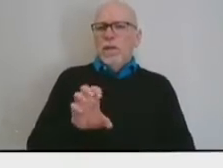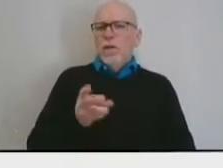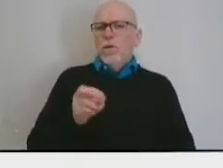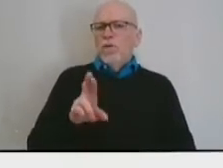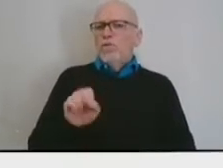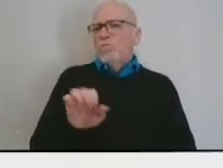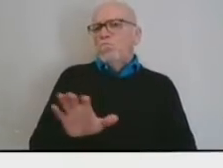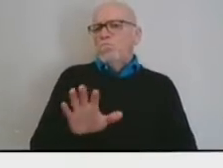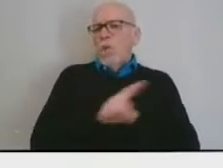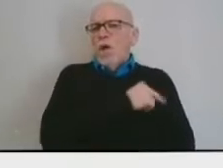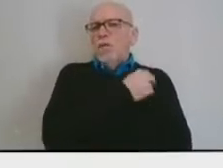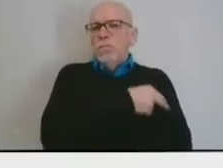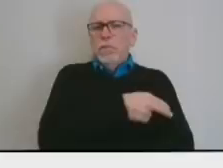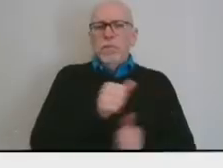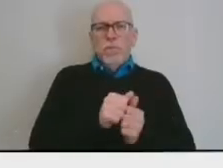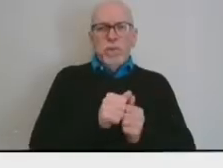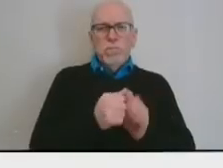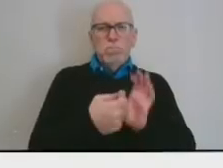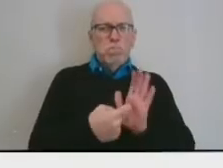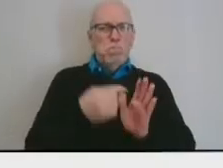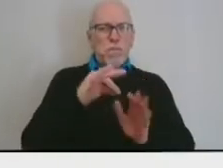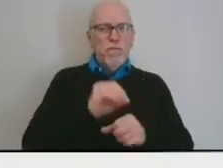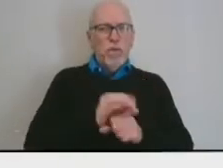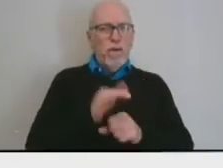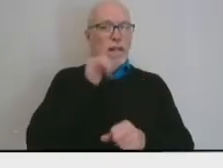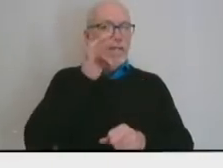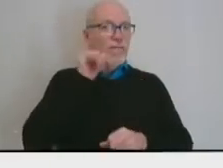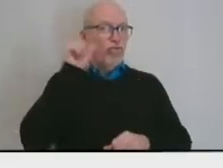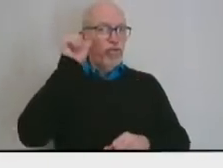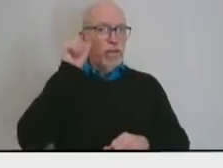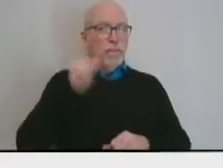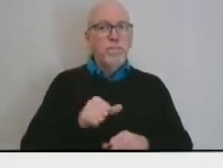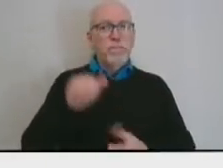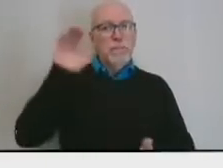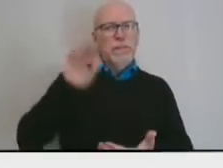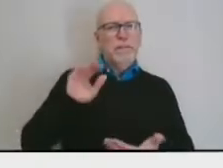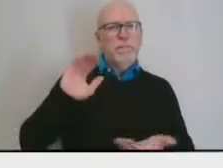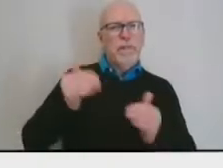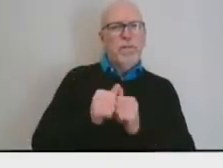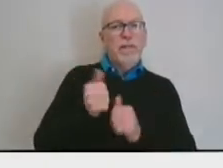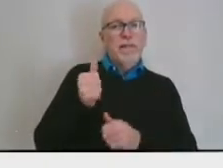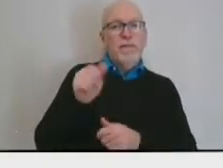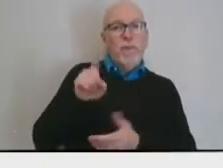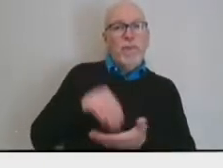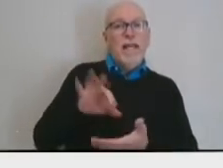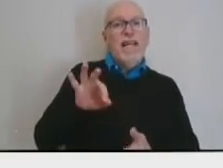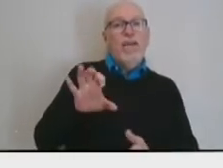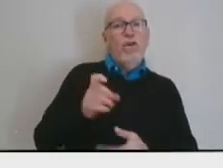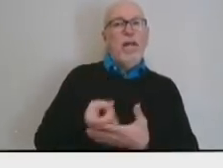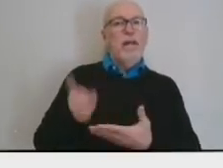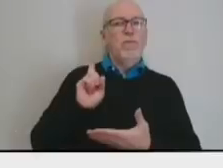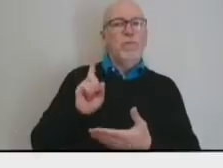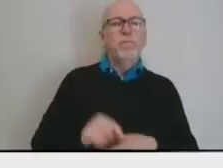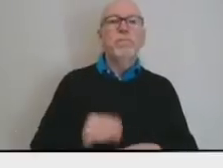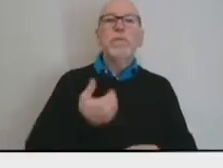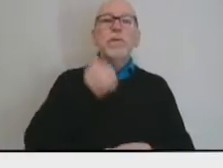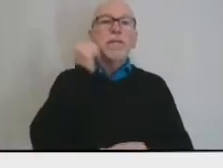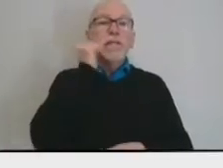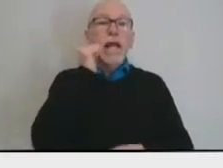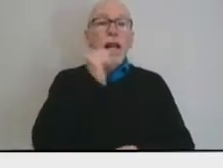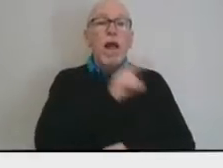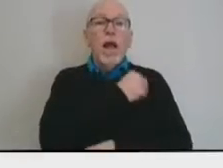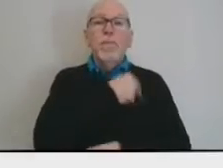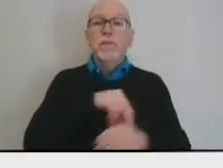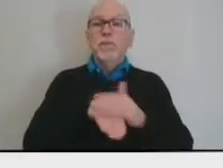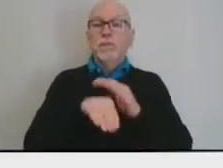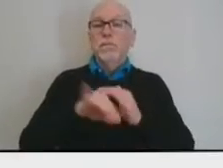were hospitalized with symptoms of COVID as of yesterday, down from about 1,900 last week. Our daily hospital admissions have fallen